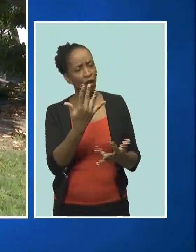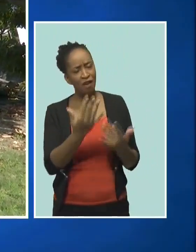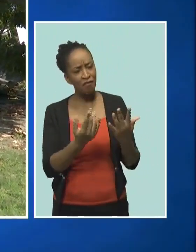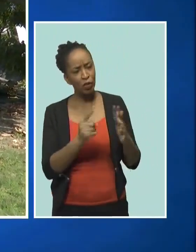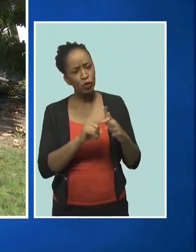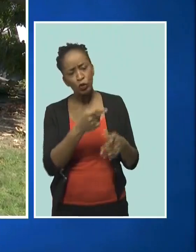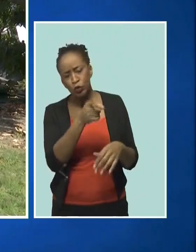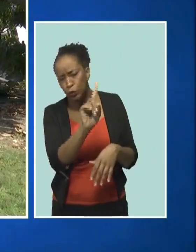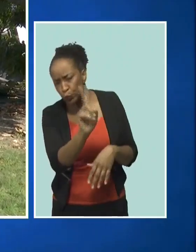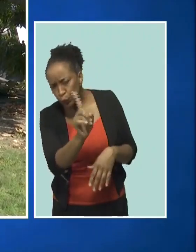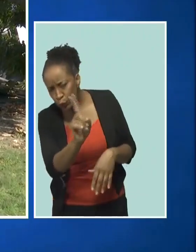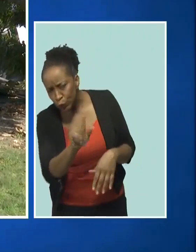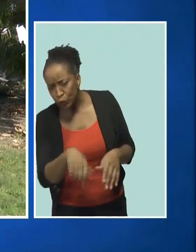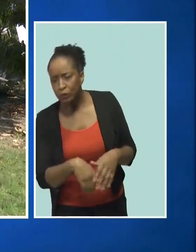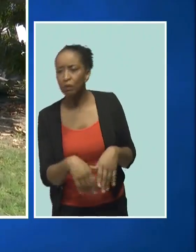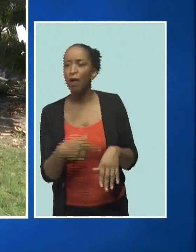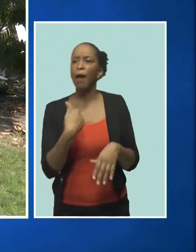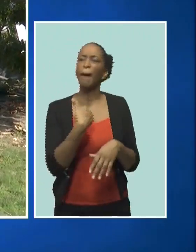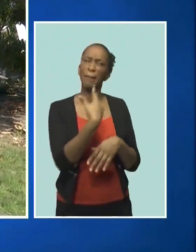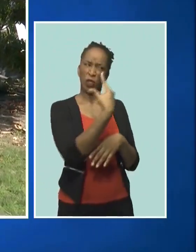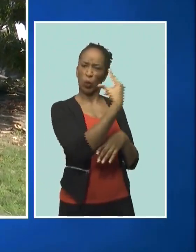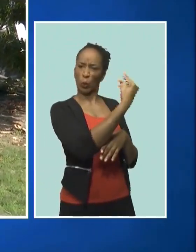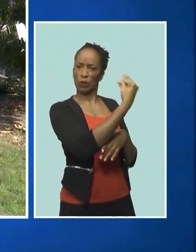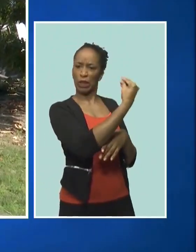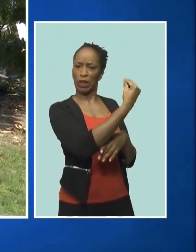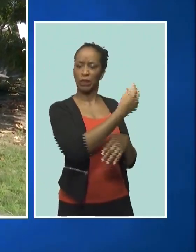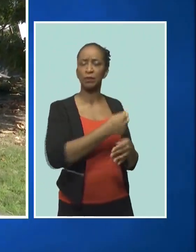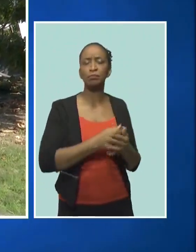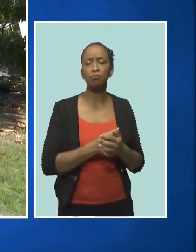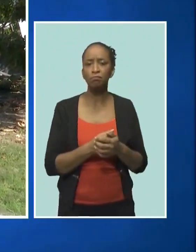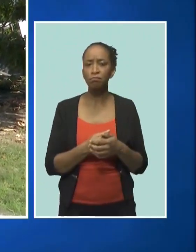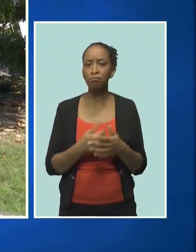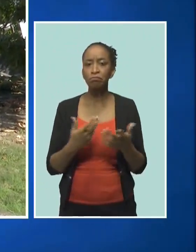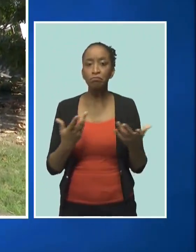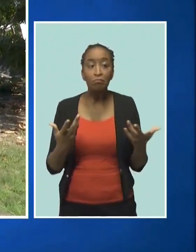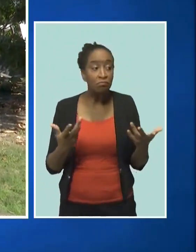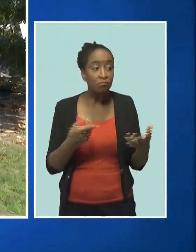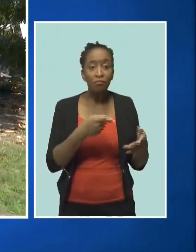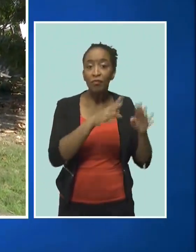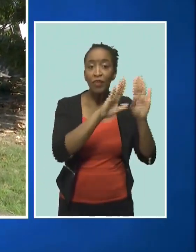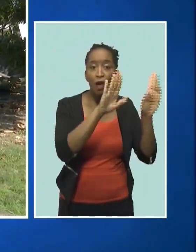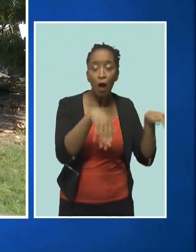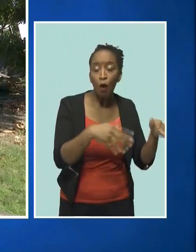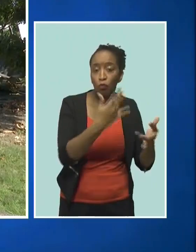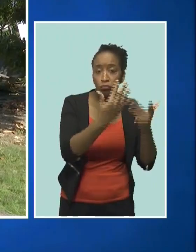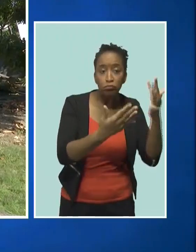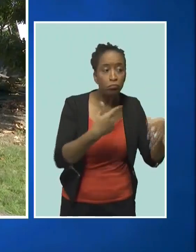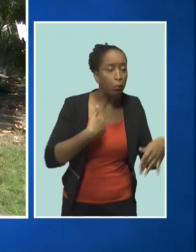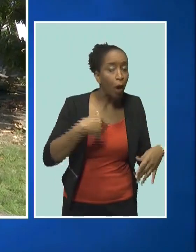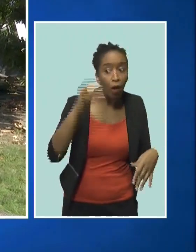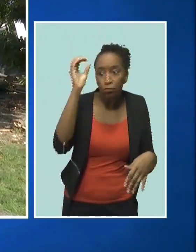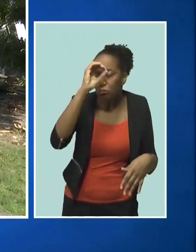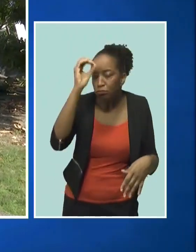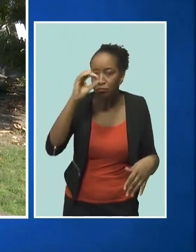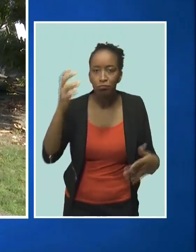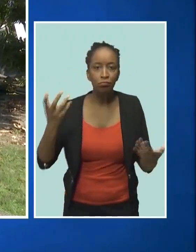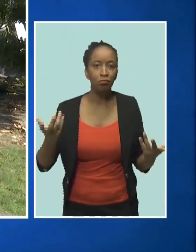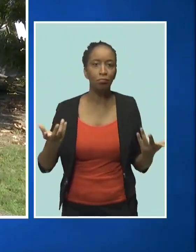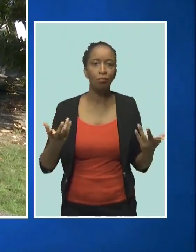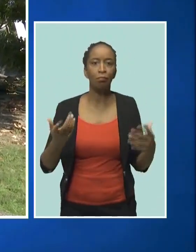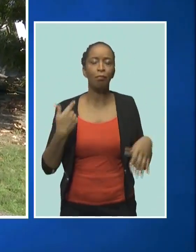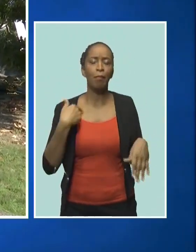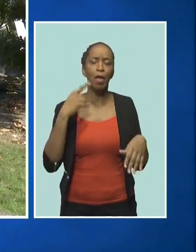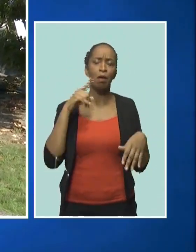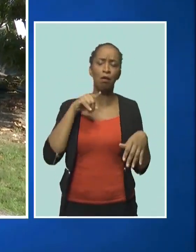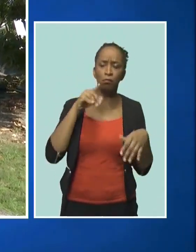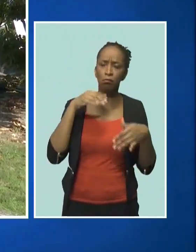in the yard. So I didn't even know the house was burning. the truth is this here, when it came out, then a lady